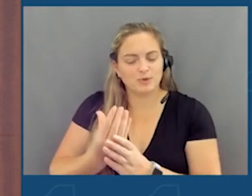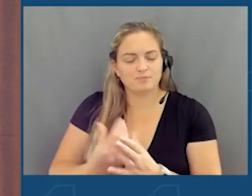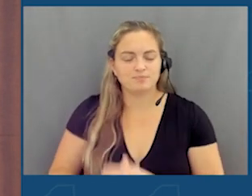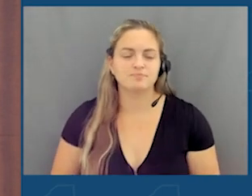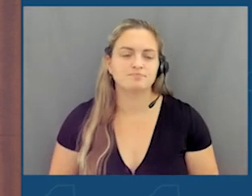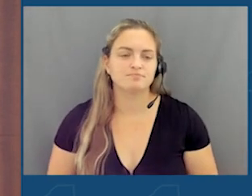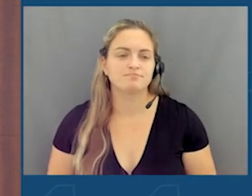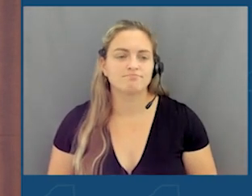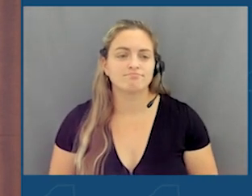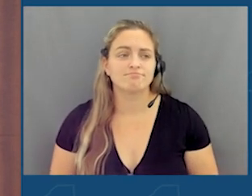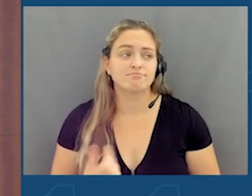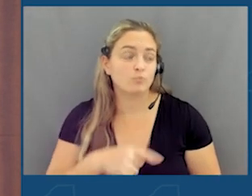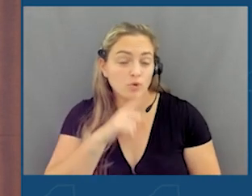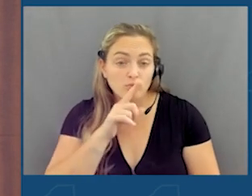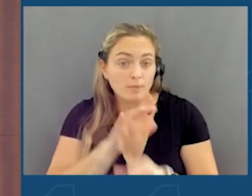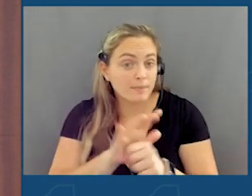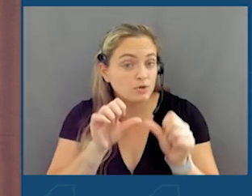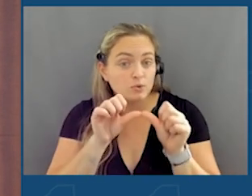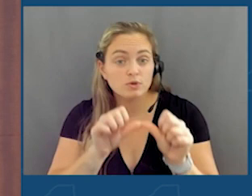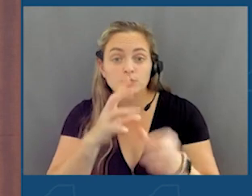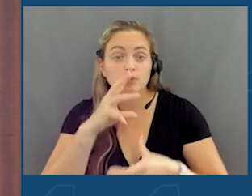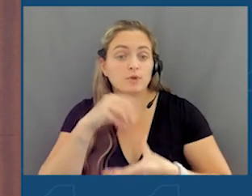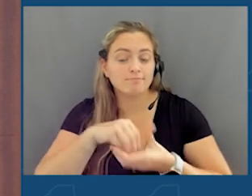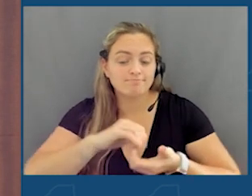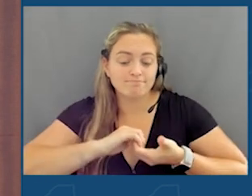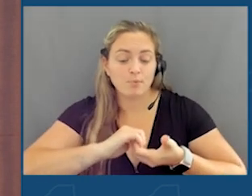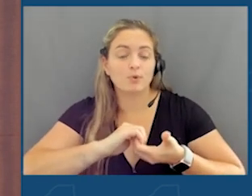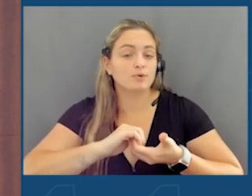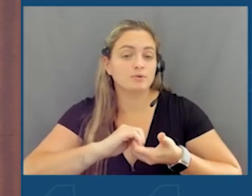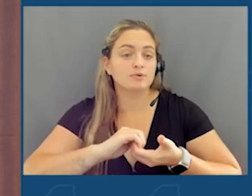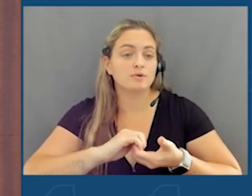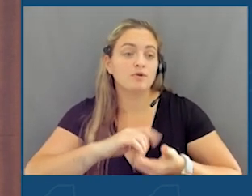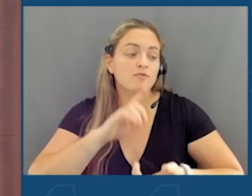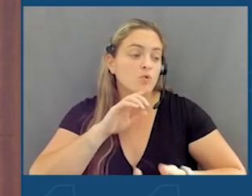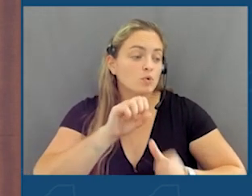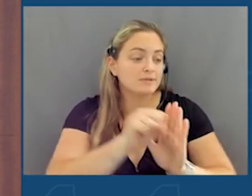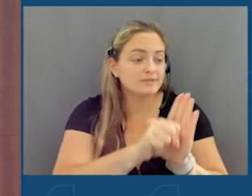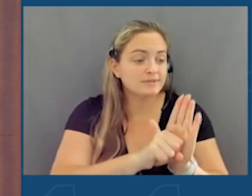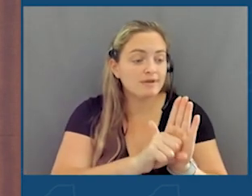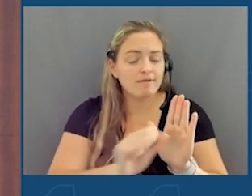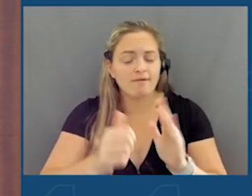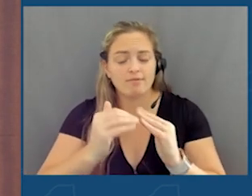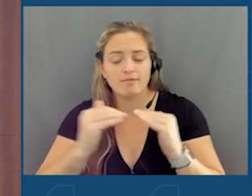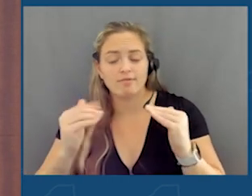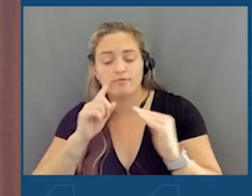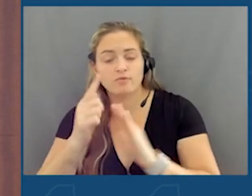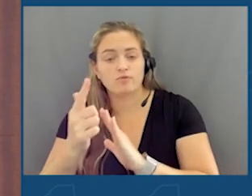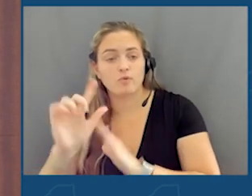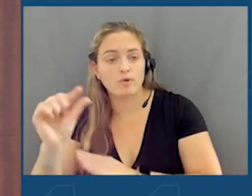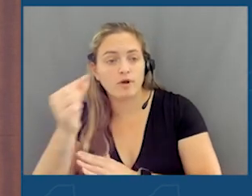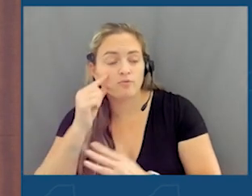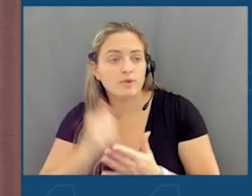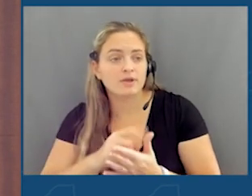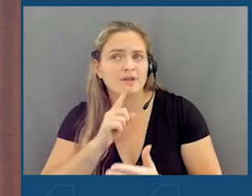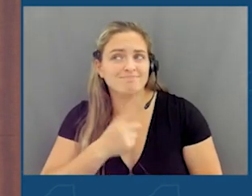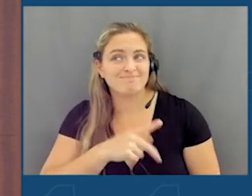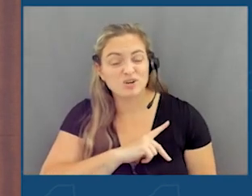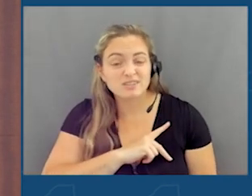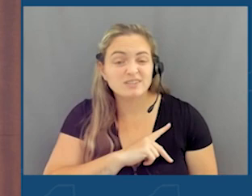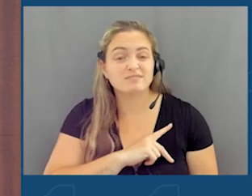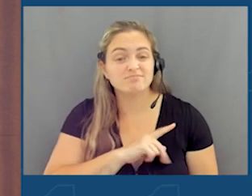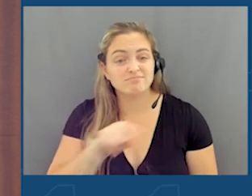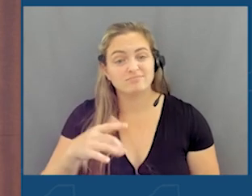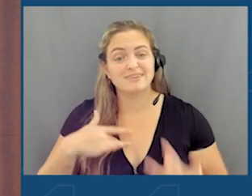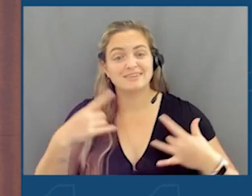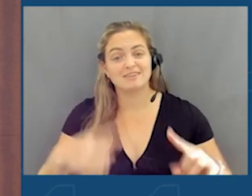and that we have committed to continuing to be partners to serve our state and every level of government. And for me personally, this event is